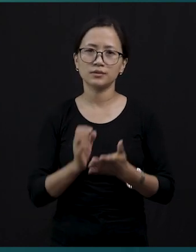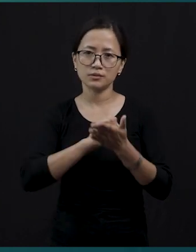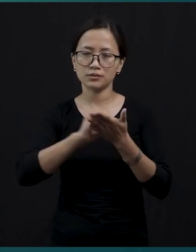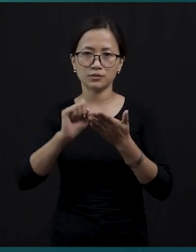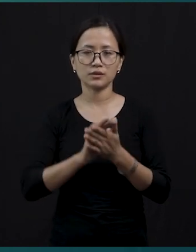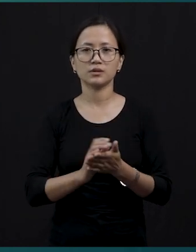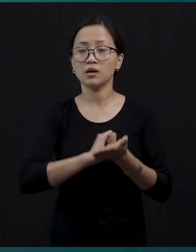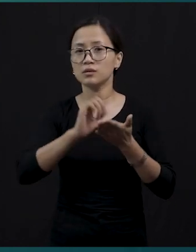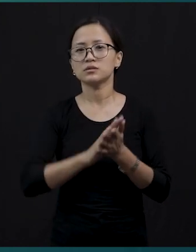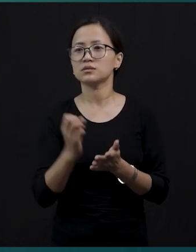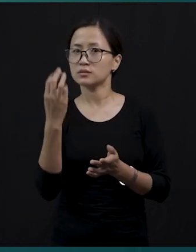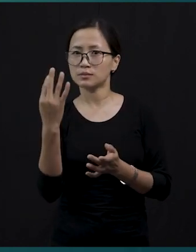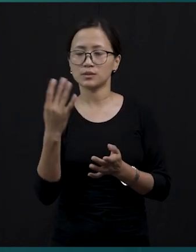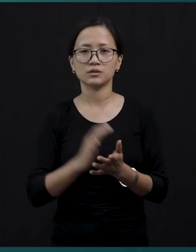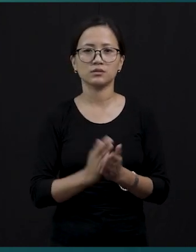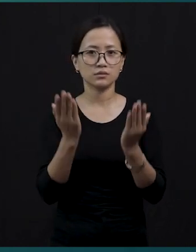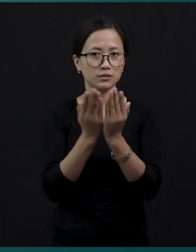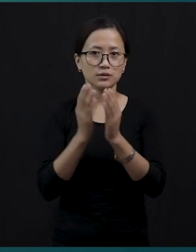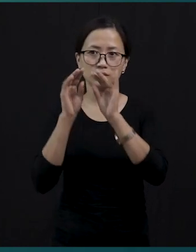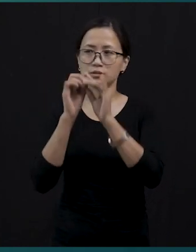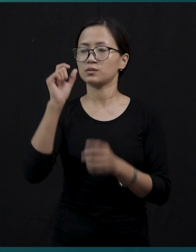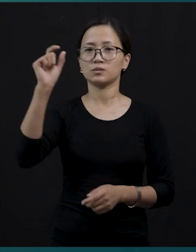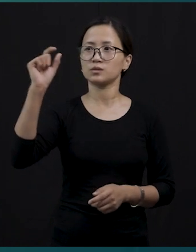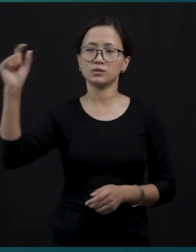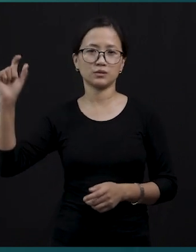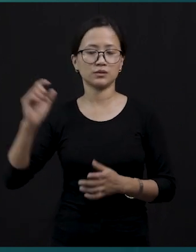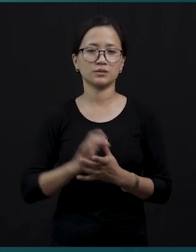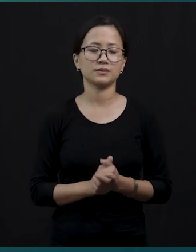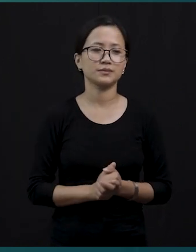down the numbers by reading the words, right?